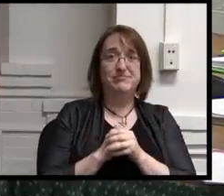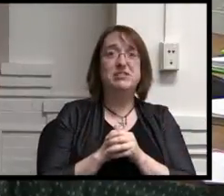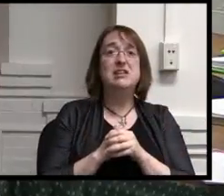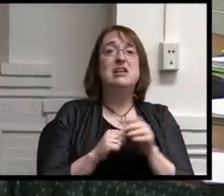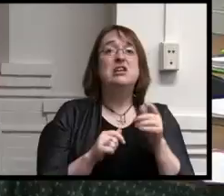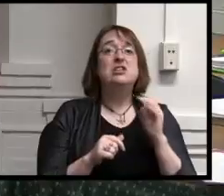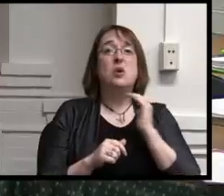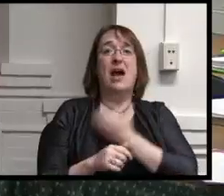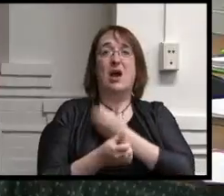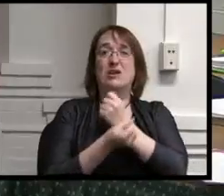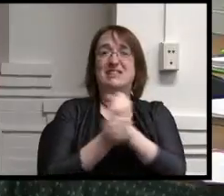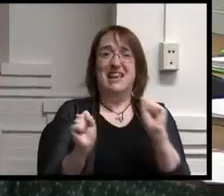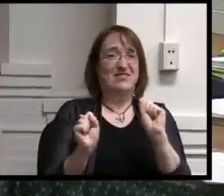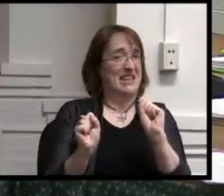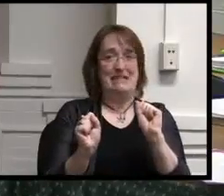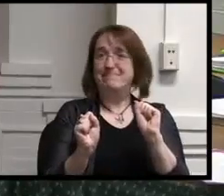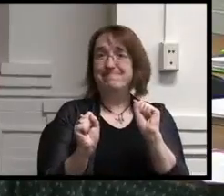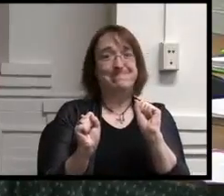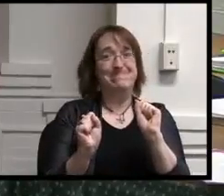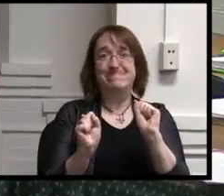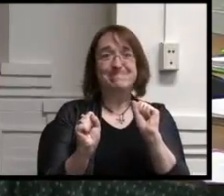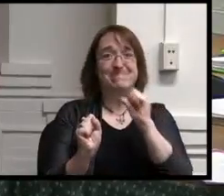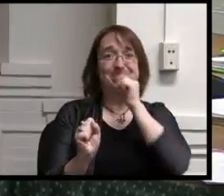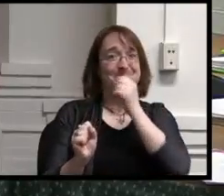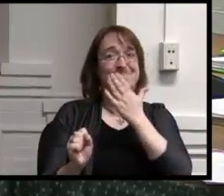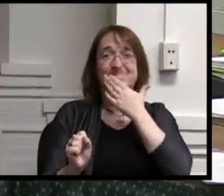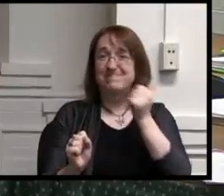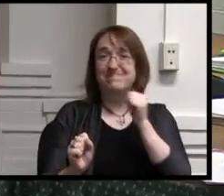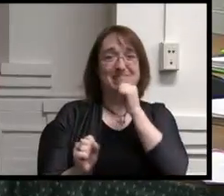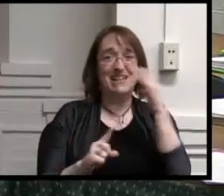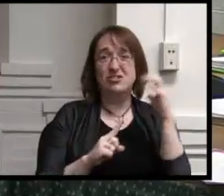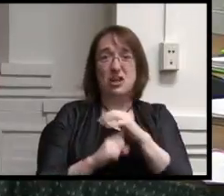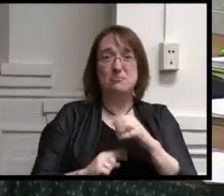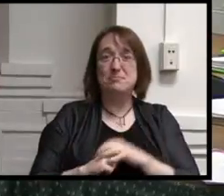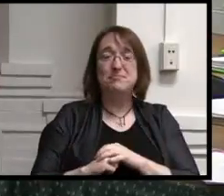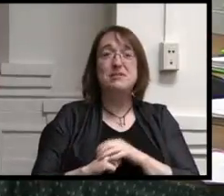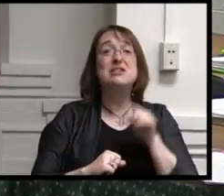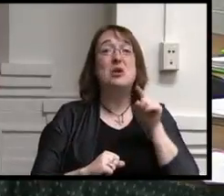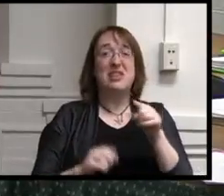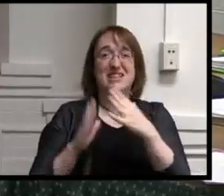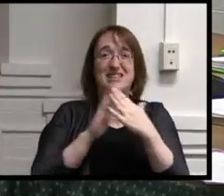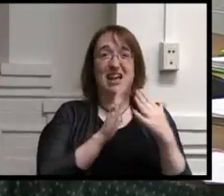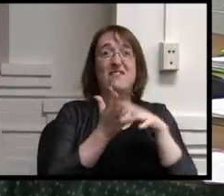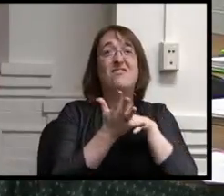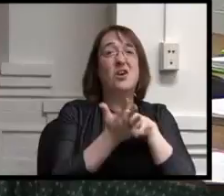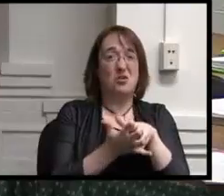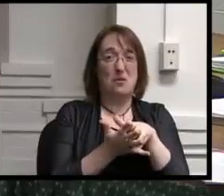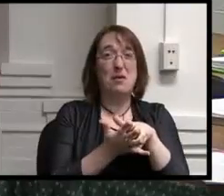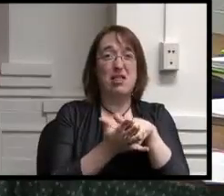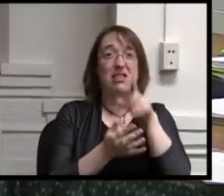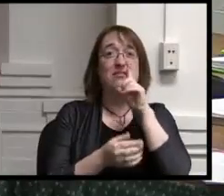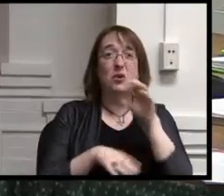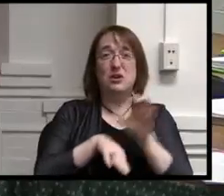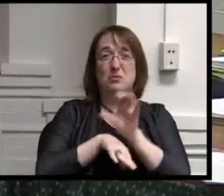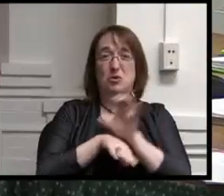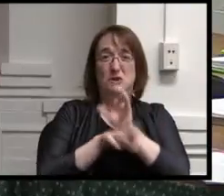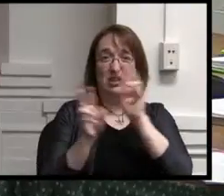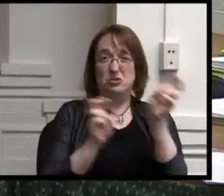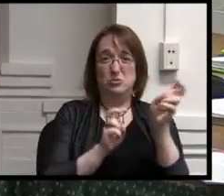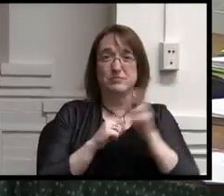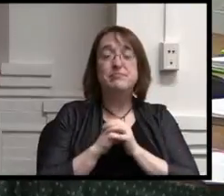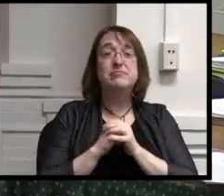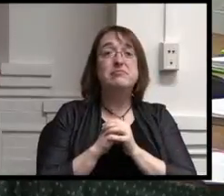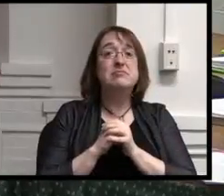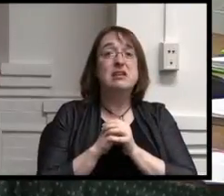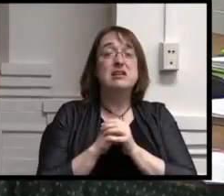our security in our IT systems that left the town extremely vulnerable, and so we had some